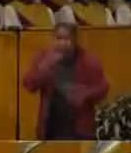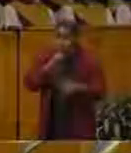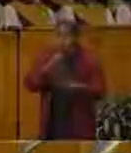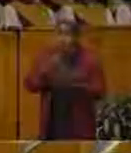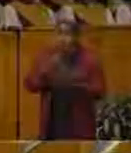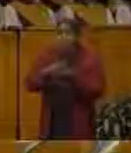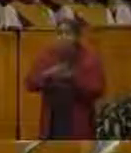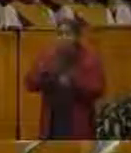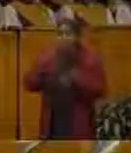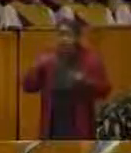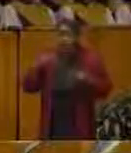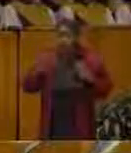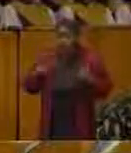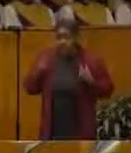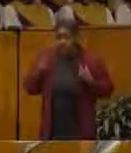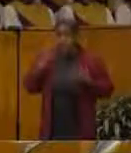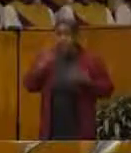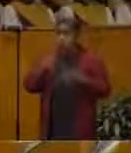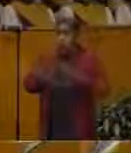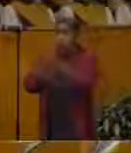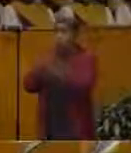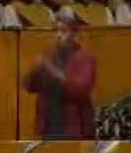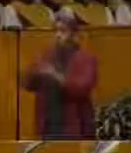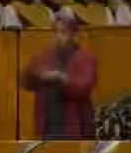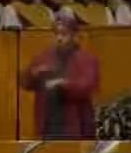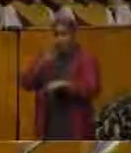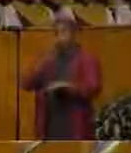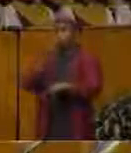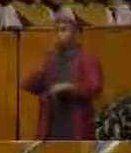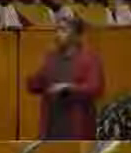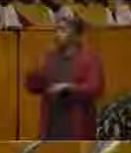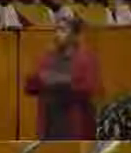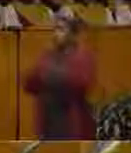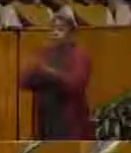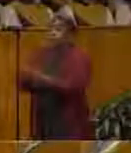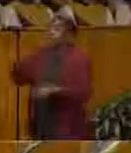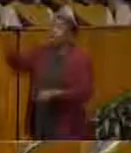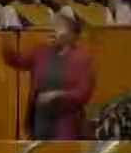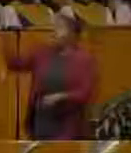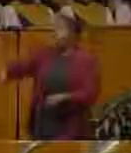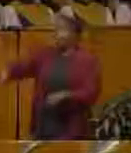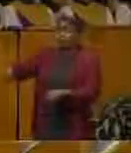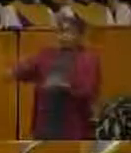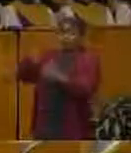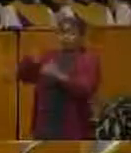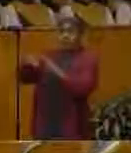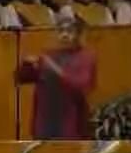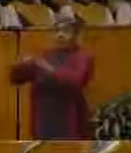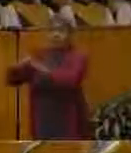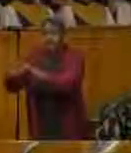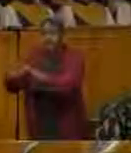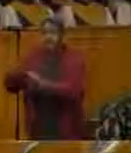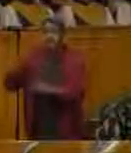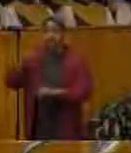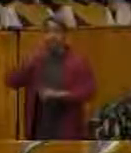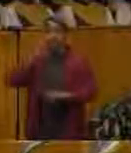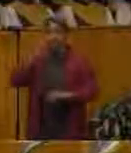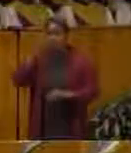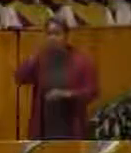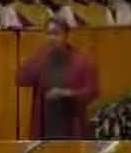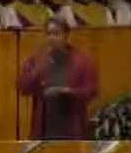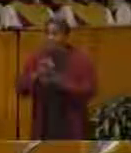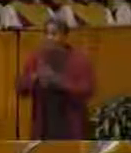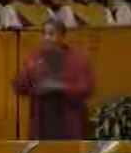gym dues. You're gonna show up one day. You're gonna wave your card and try to get in. And they're gonna let you know that